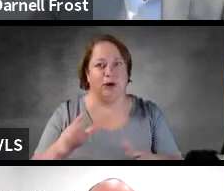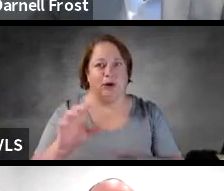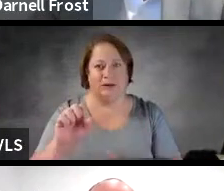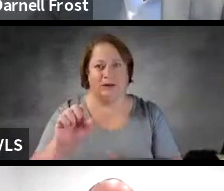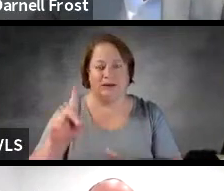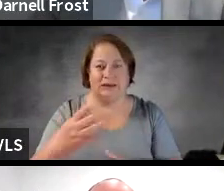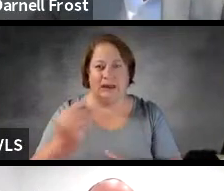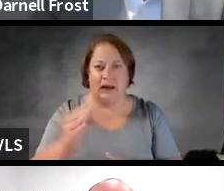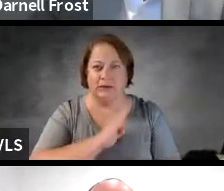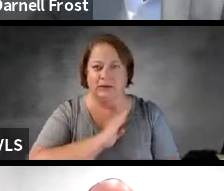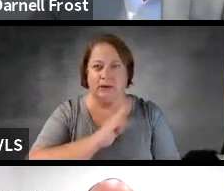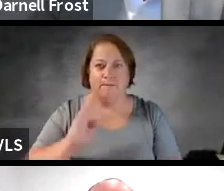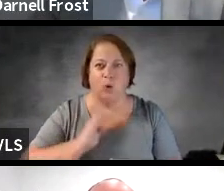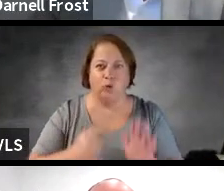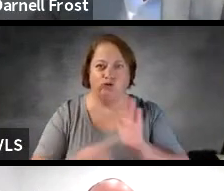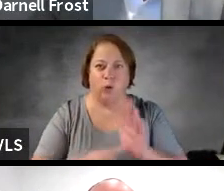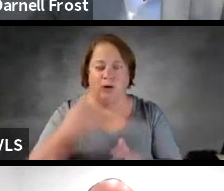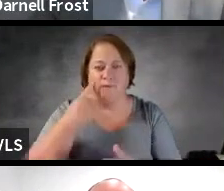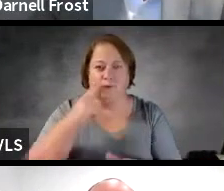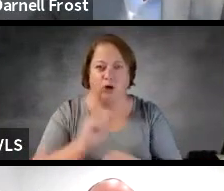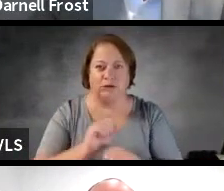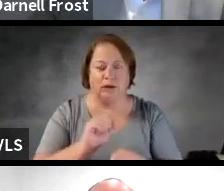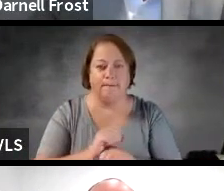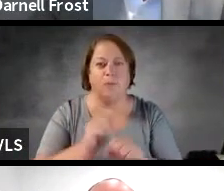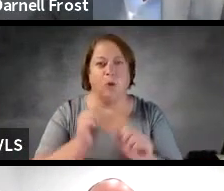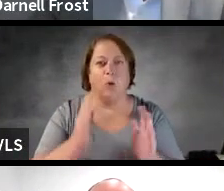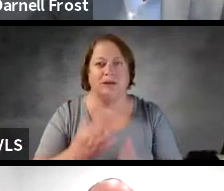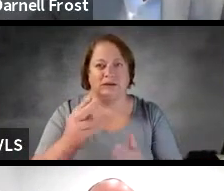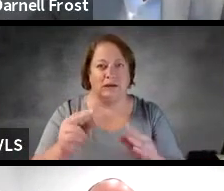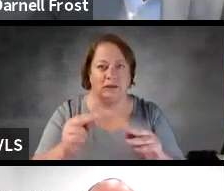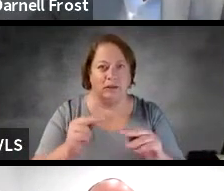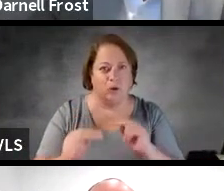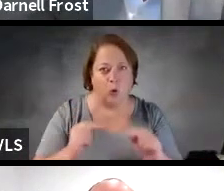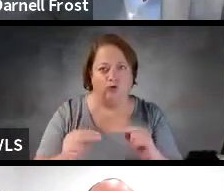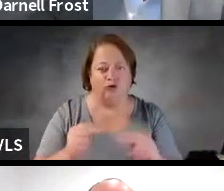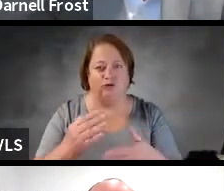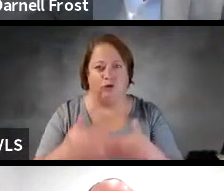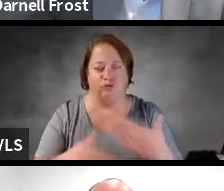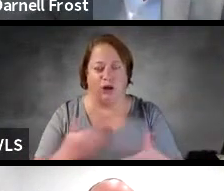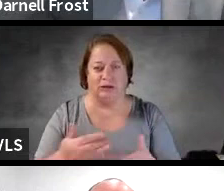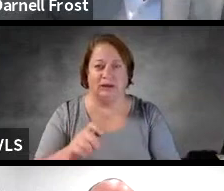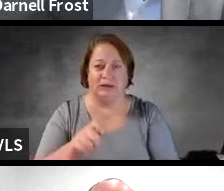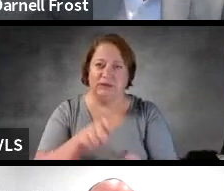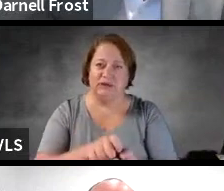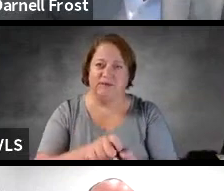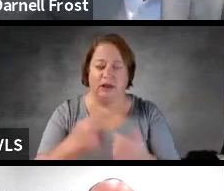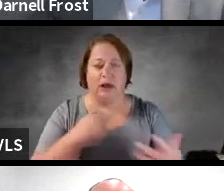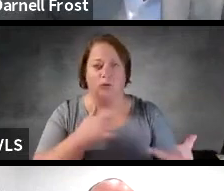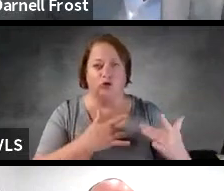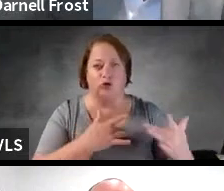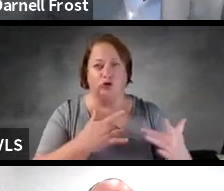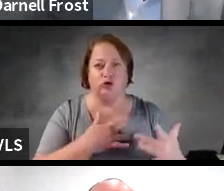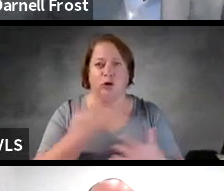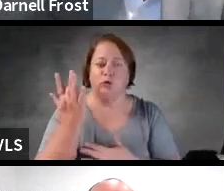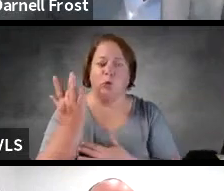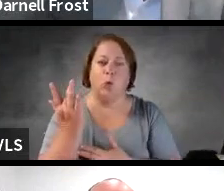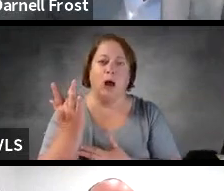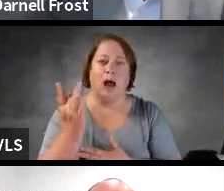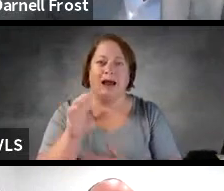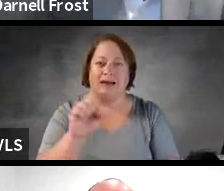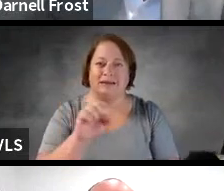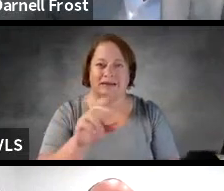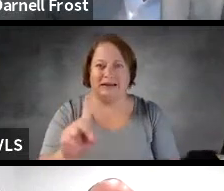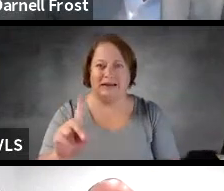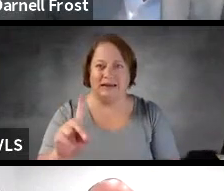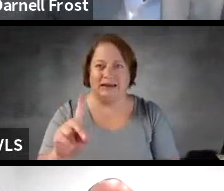showing towards its employees in the negotiation process. Specifically, I had concerns as to why SSD